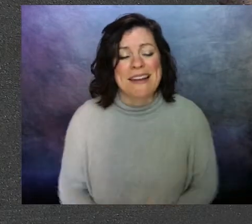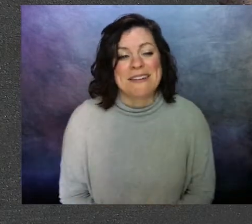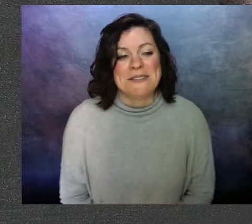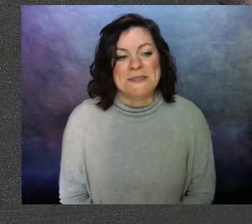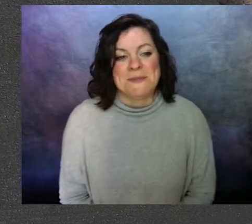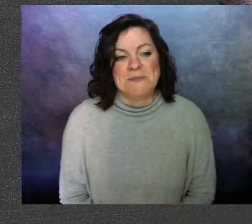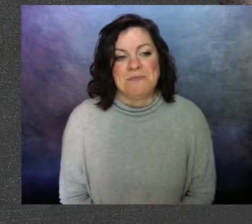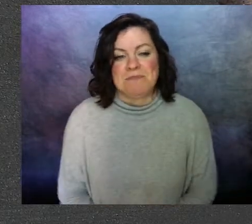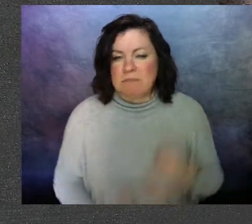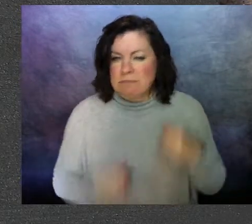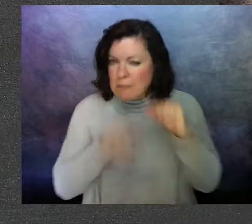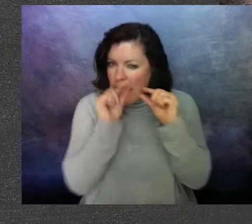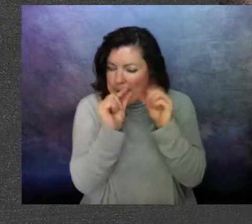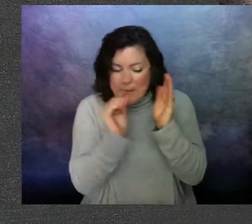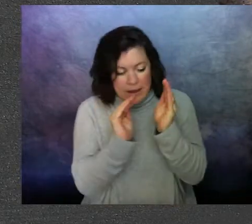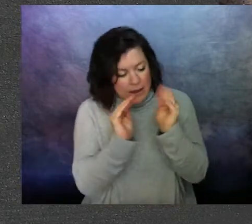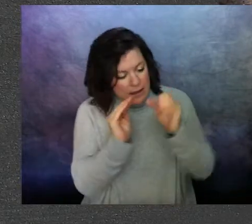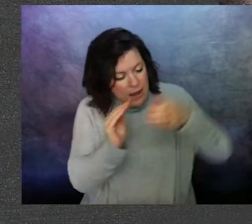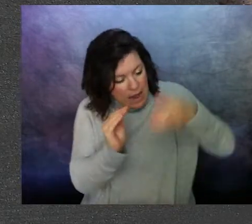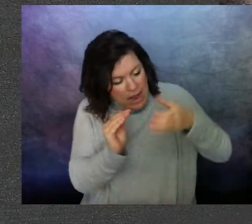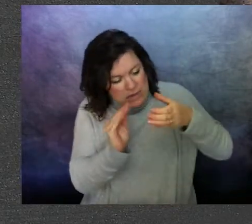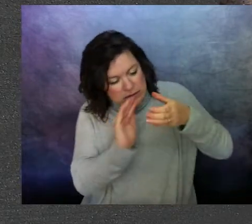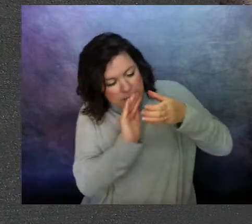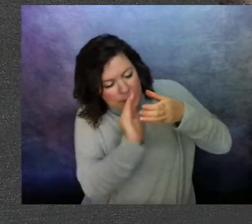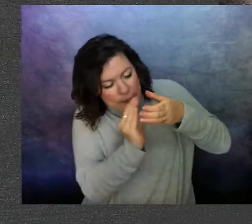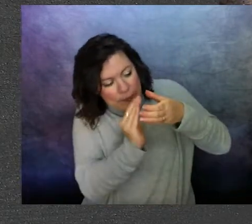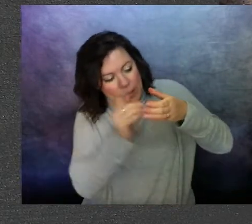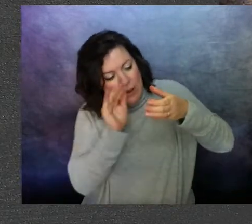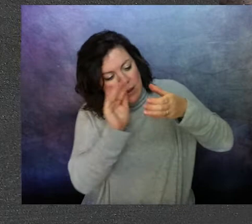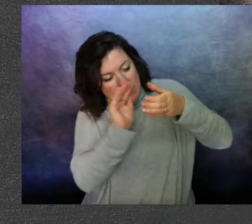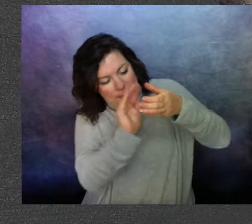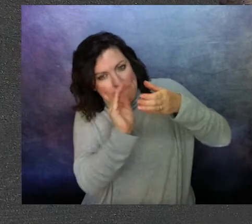the way around. And then I'm gonna put a yellow down here.